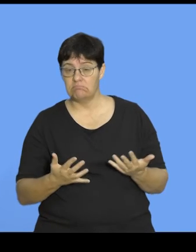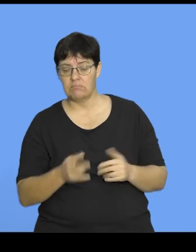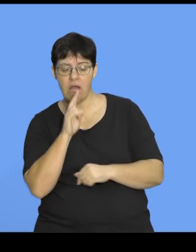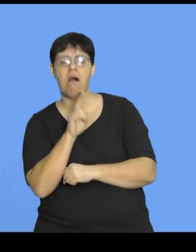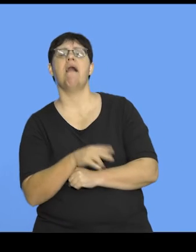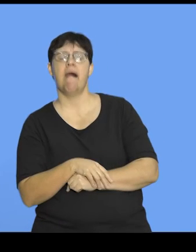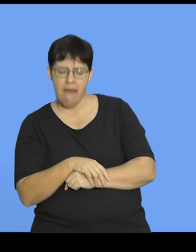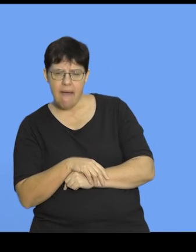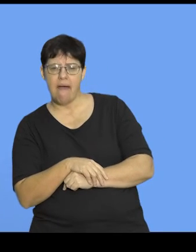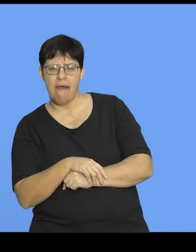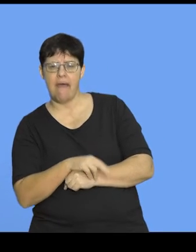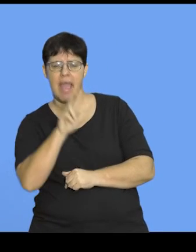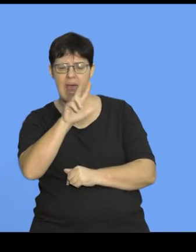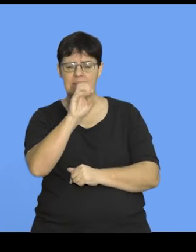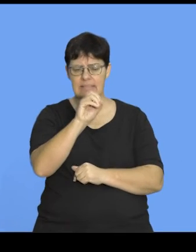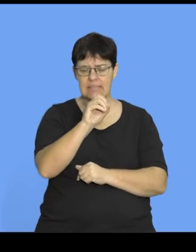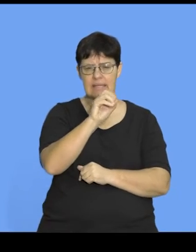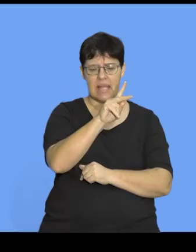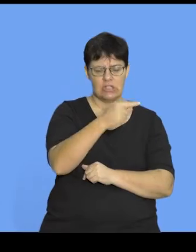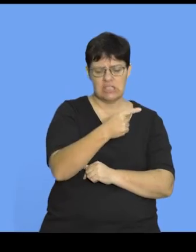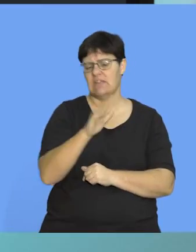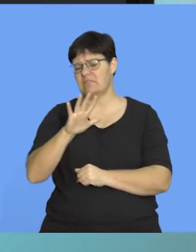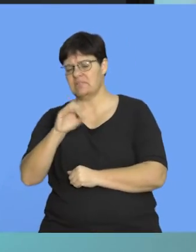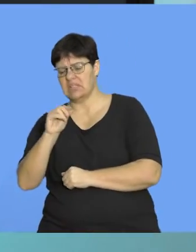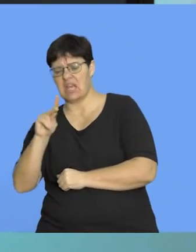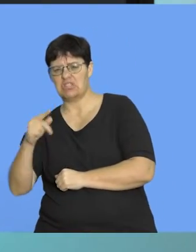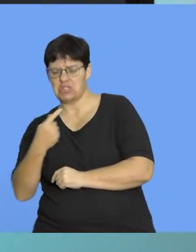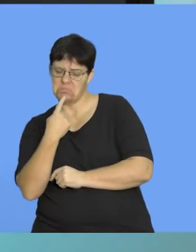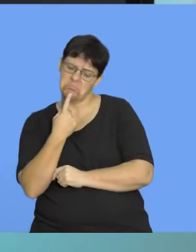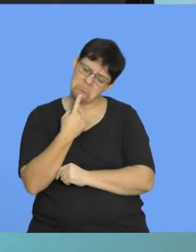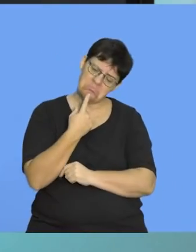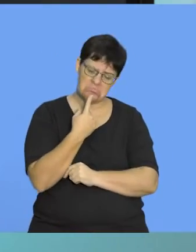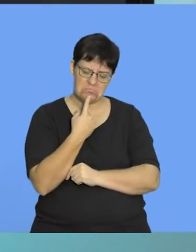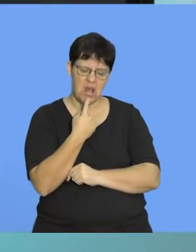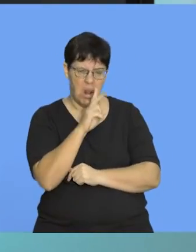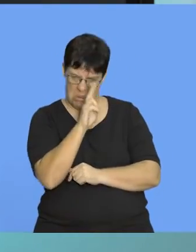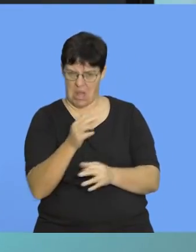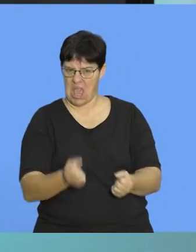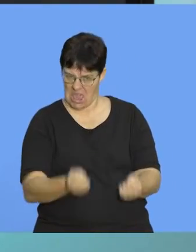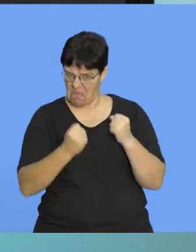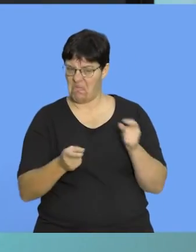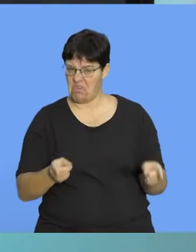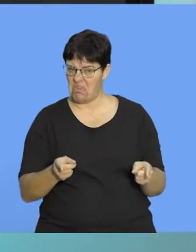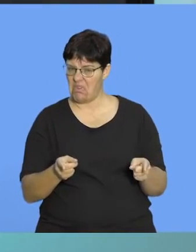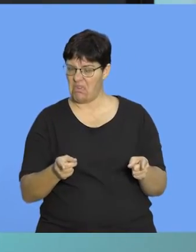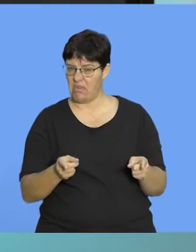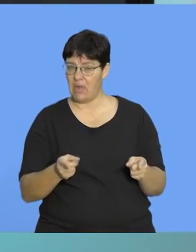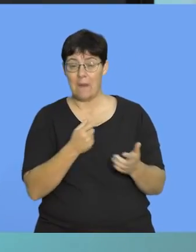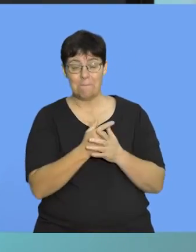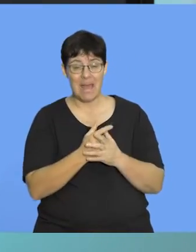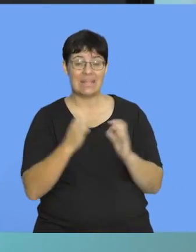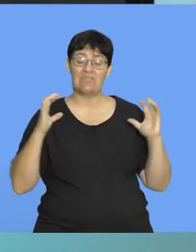it and we go, yes, 80 kilograms and 50 kilograms seems heavy. But in terms